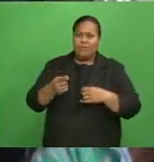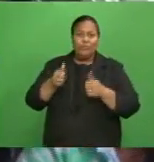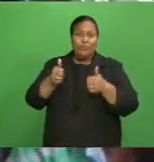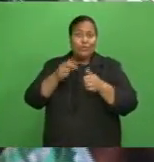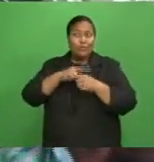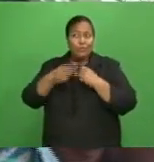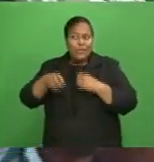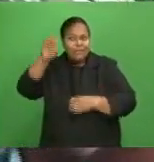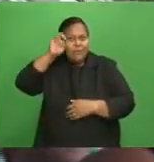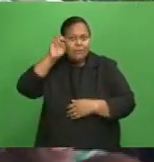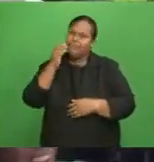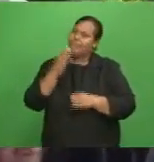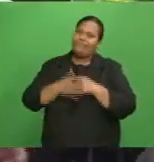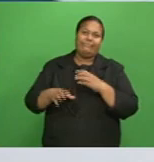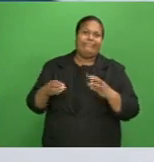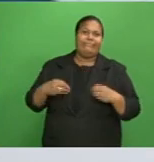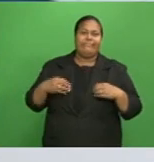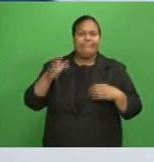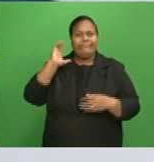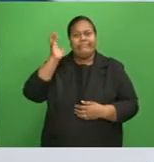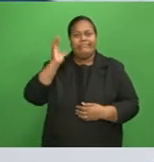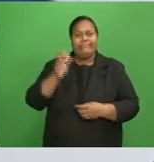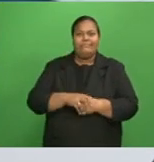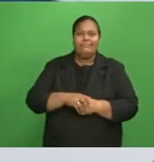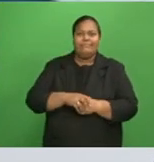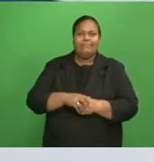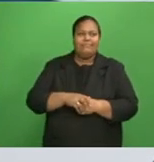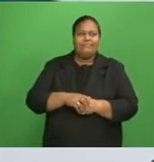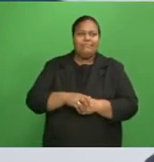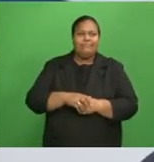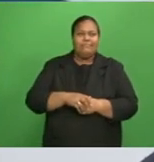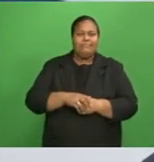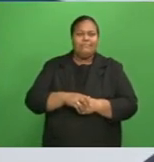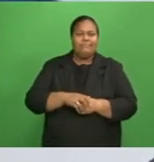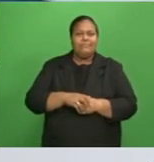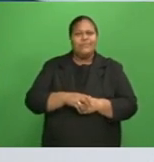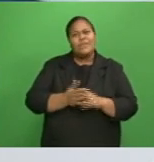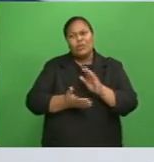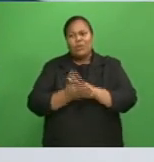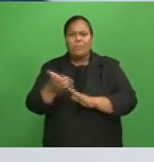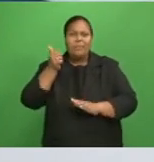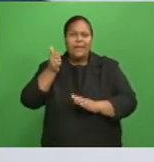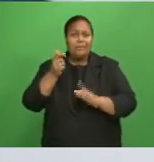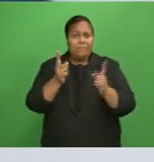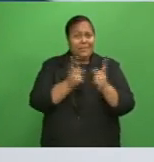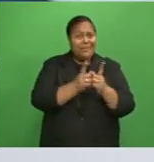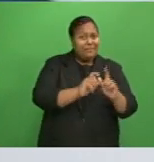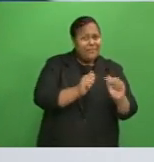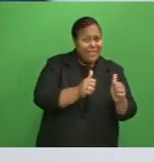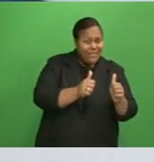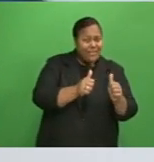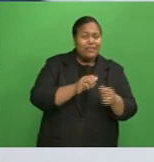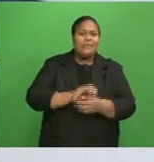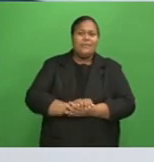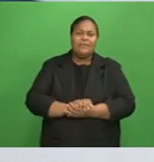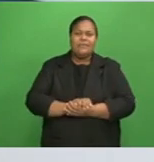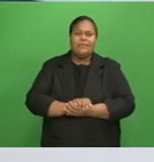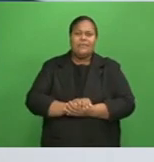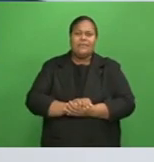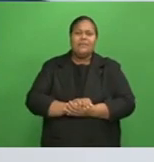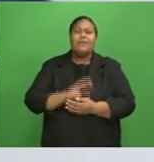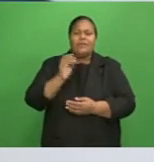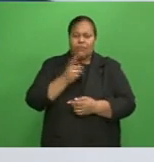expecting. They have had to return to the management board, which is still meeting, to put